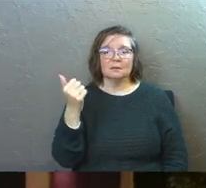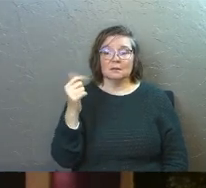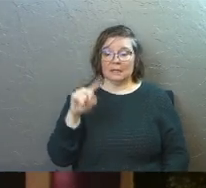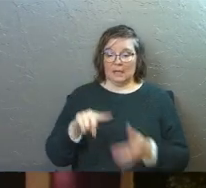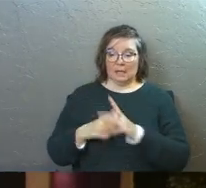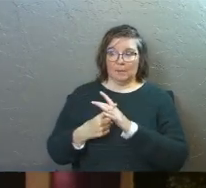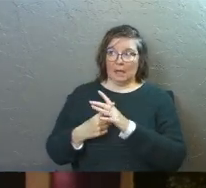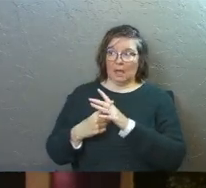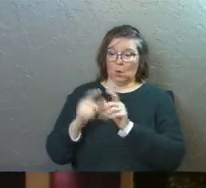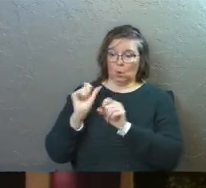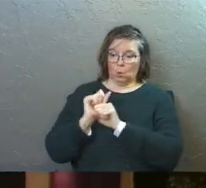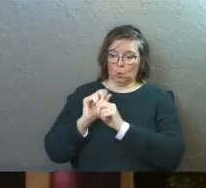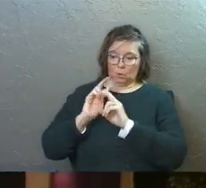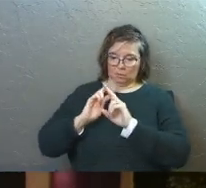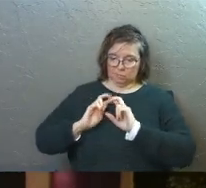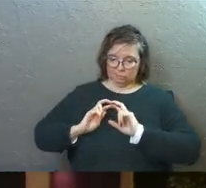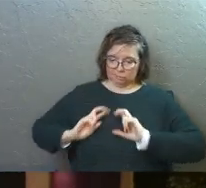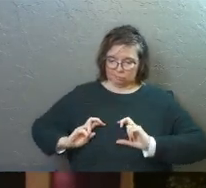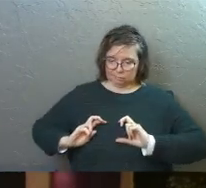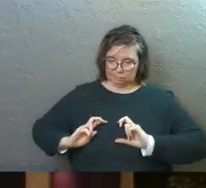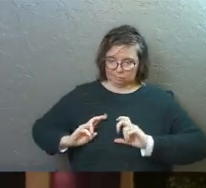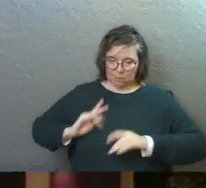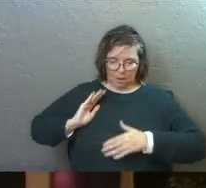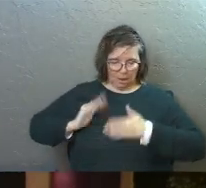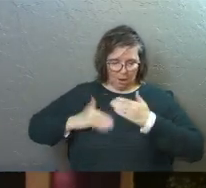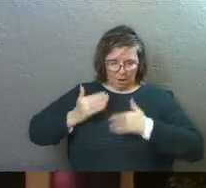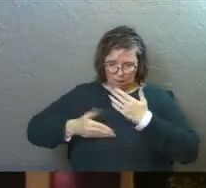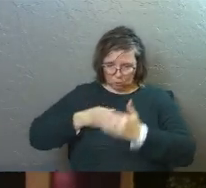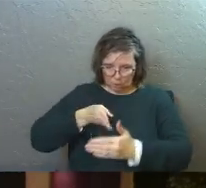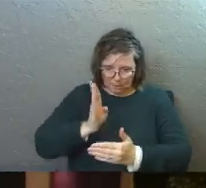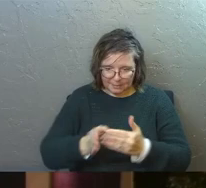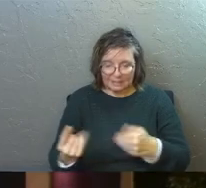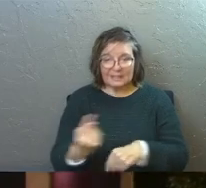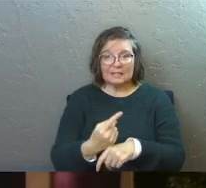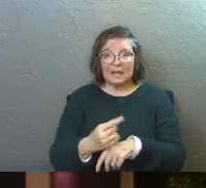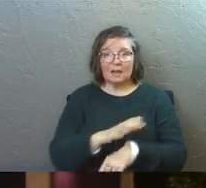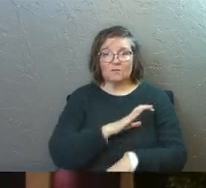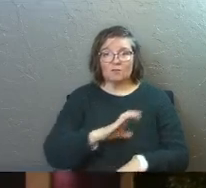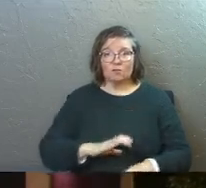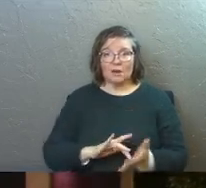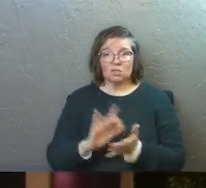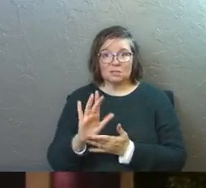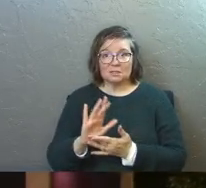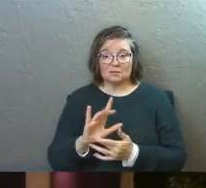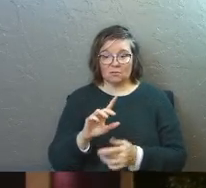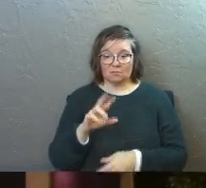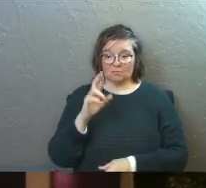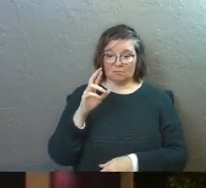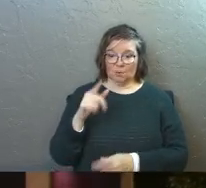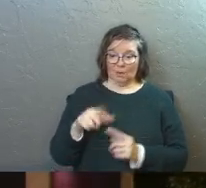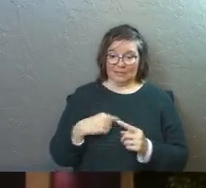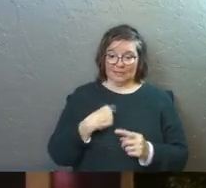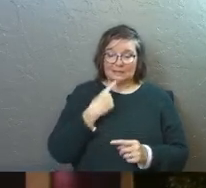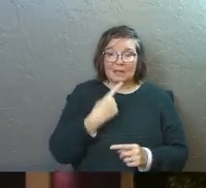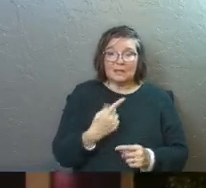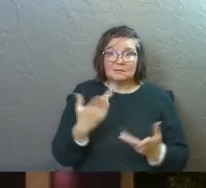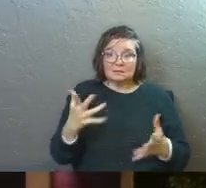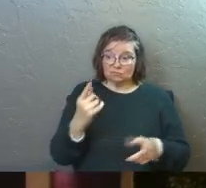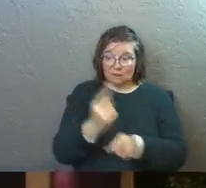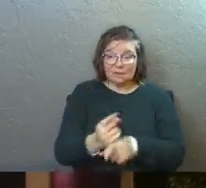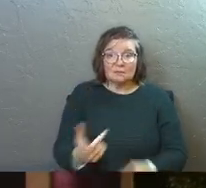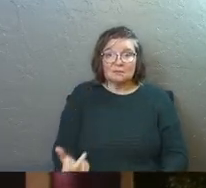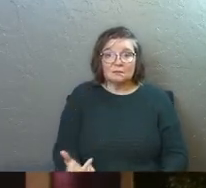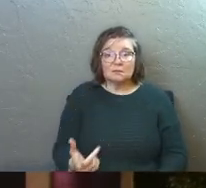he who began a good work in you will carry it out unto completion until the day of Christ Jesus, not until the day of Ricky Bustos and when he says,